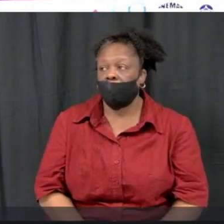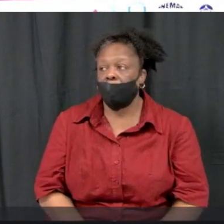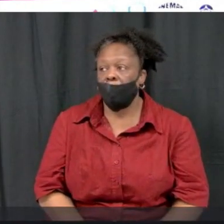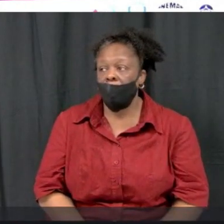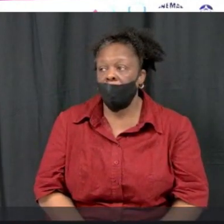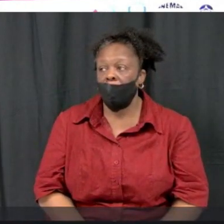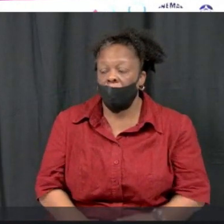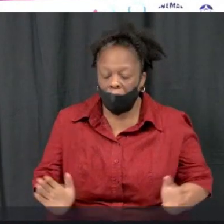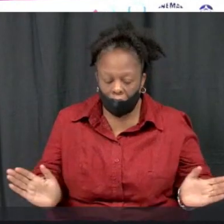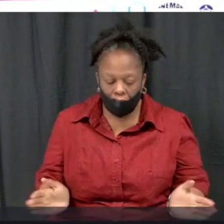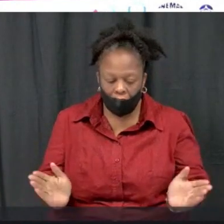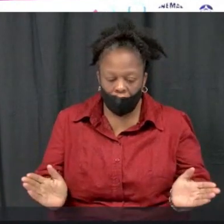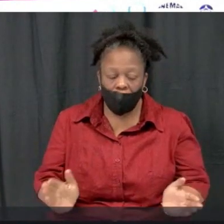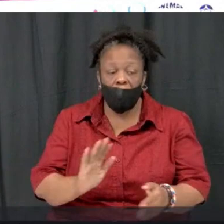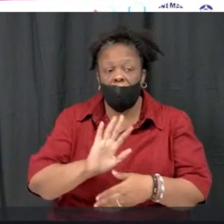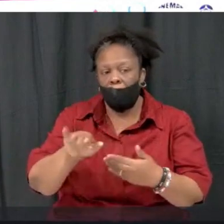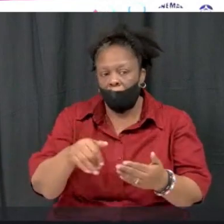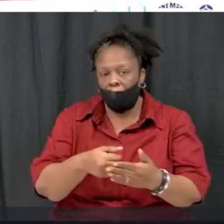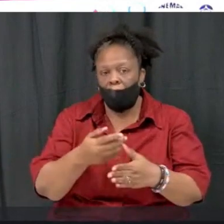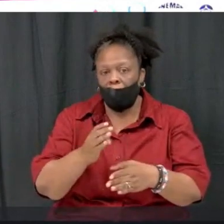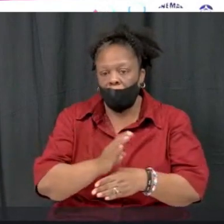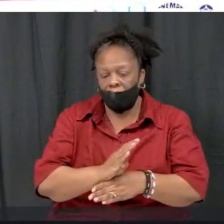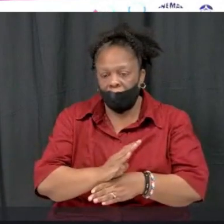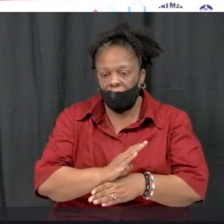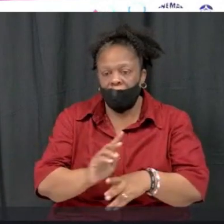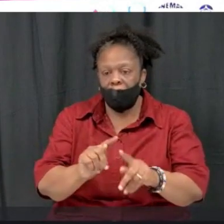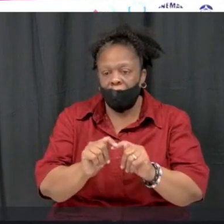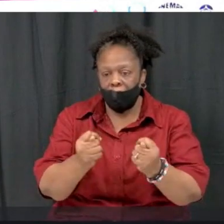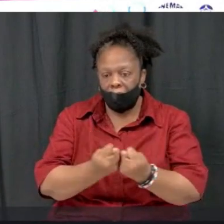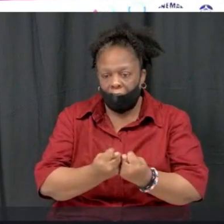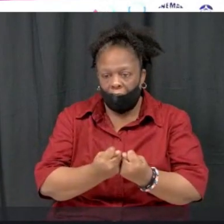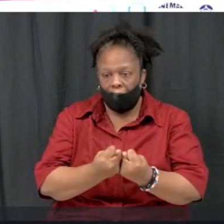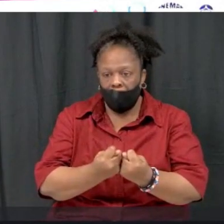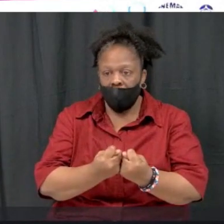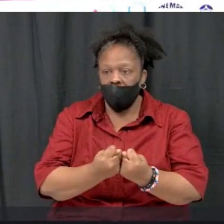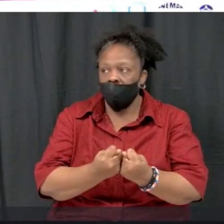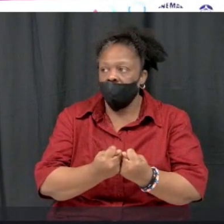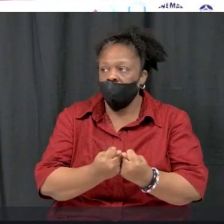managers, and their team members to continue to support the rollout